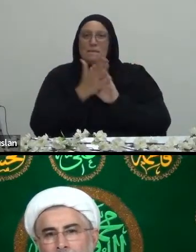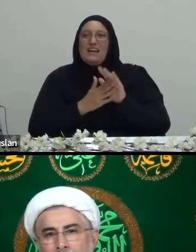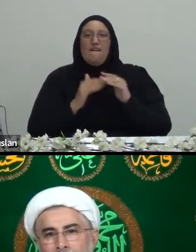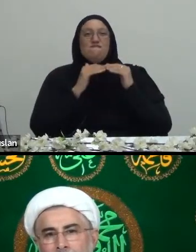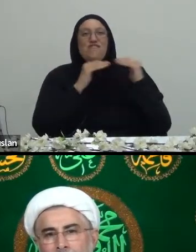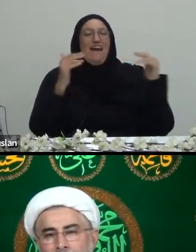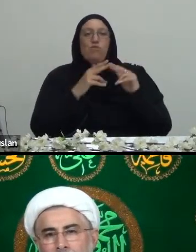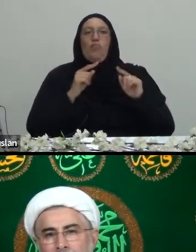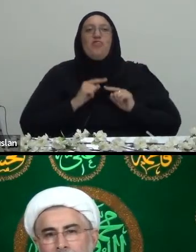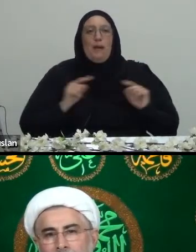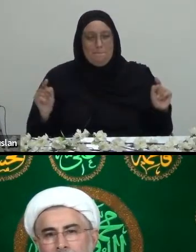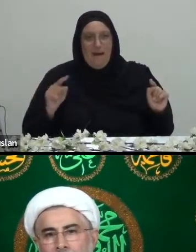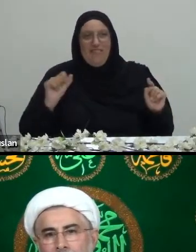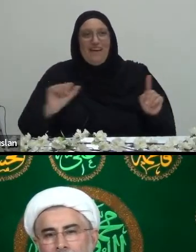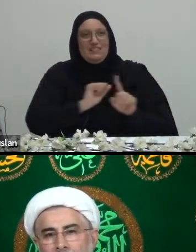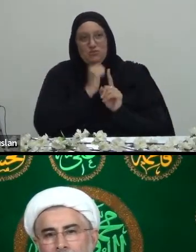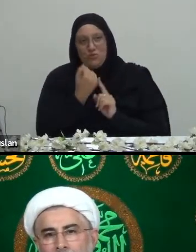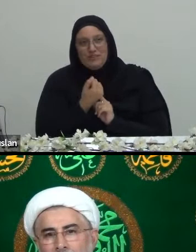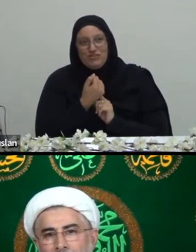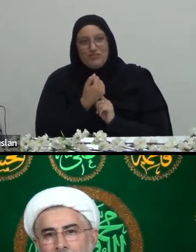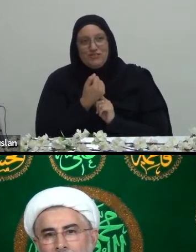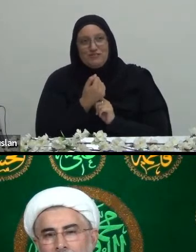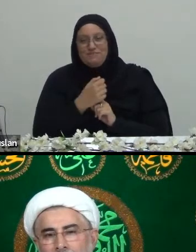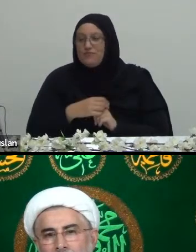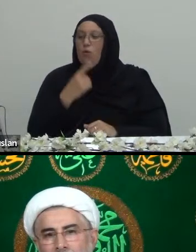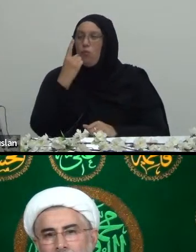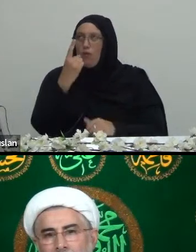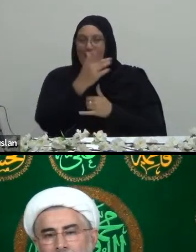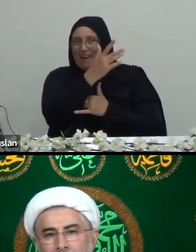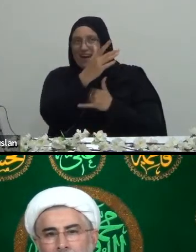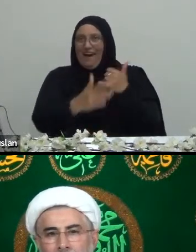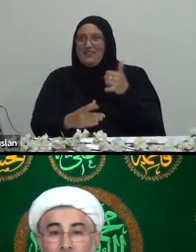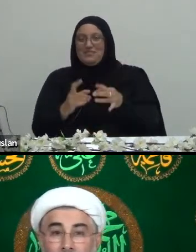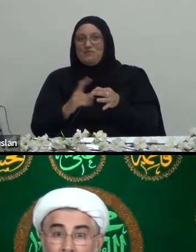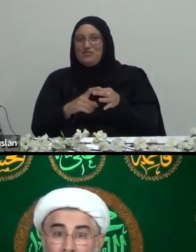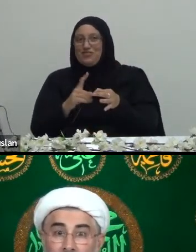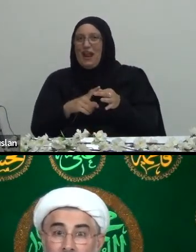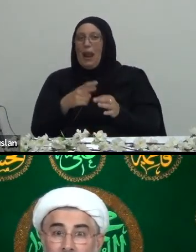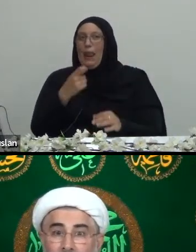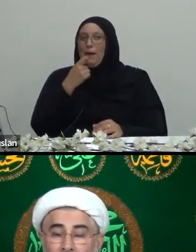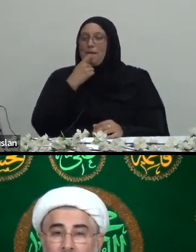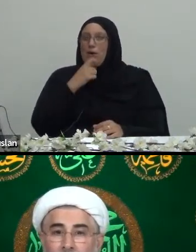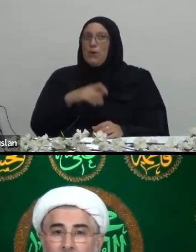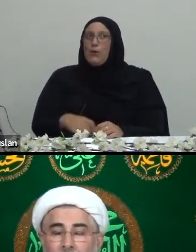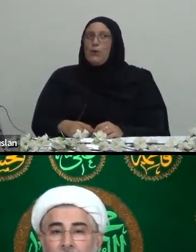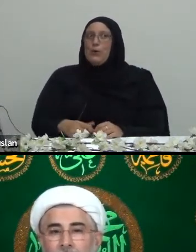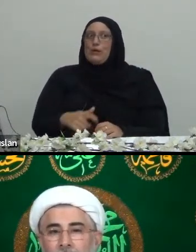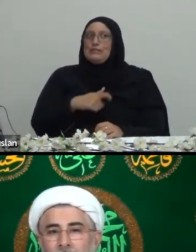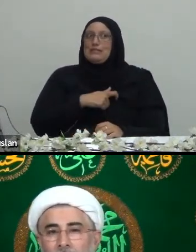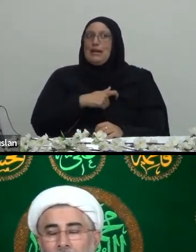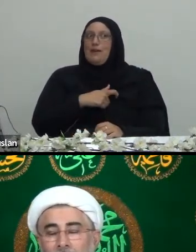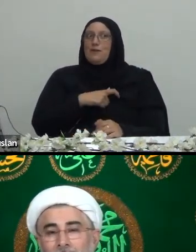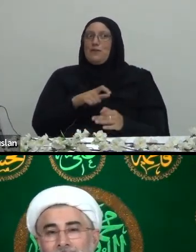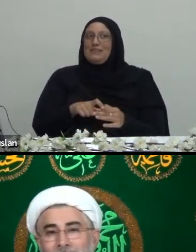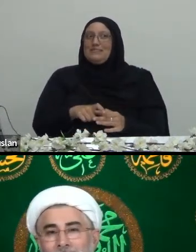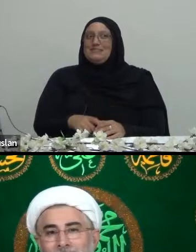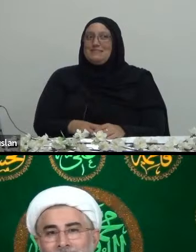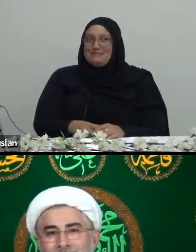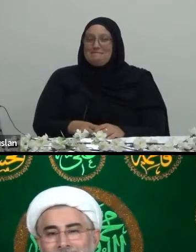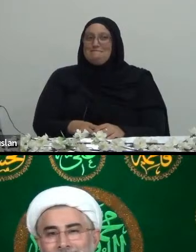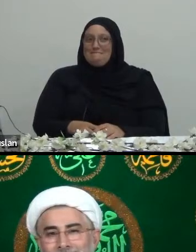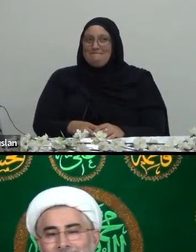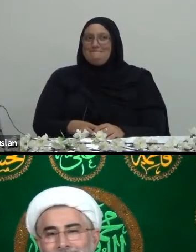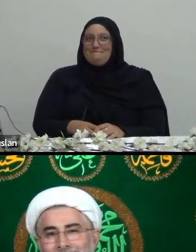Ahsant, Jazakallah khair, Sheikh. Now we've got one more question, and it's a little bit scary, I must say. So we hear a